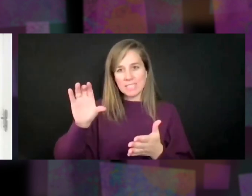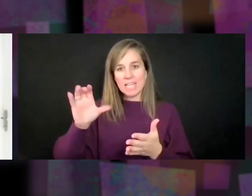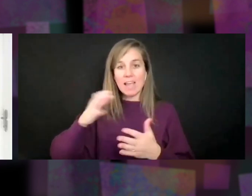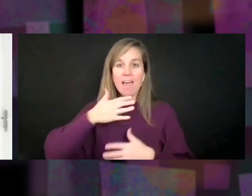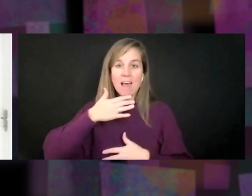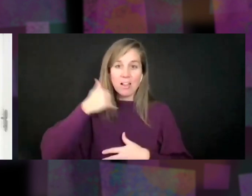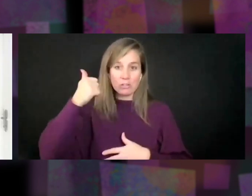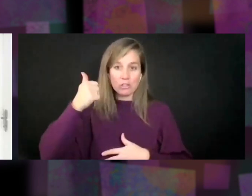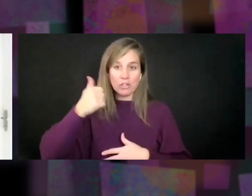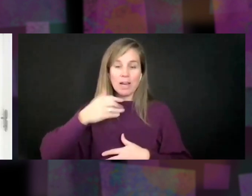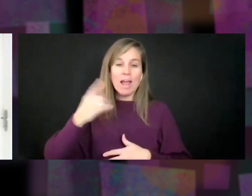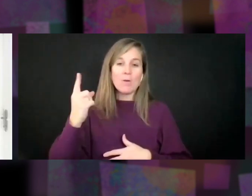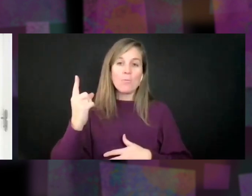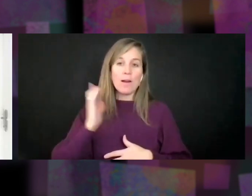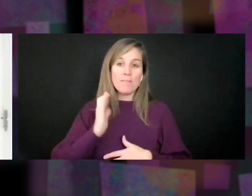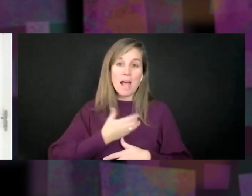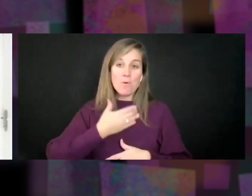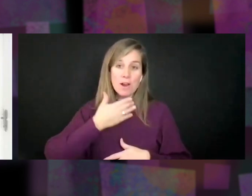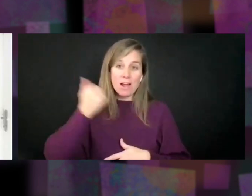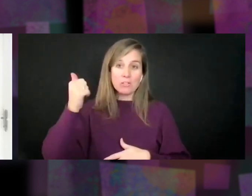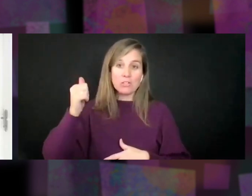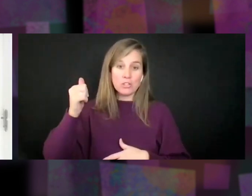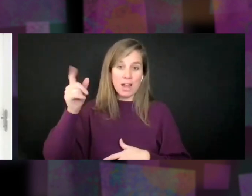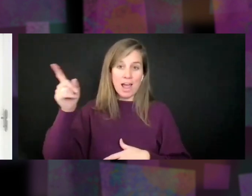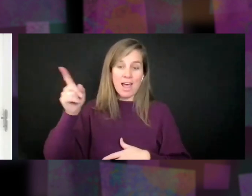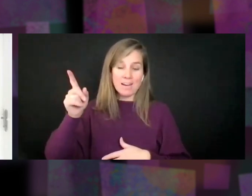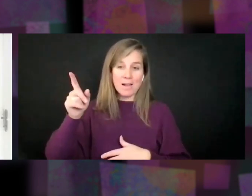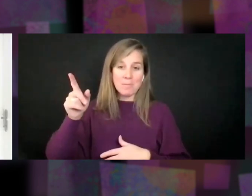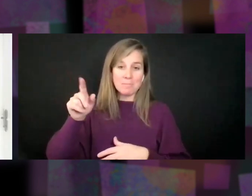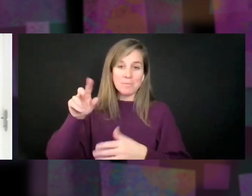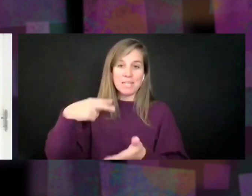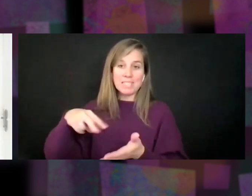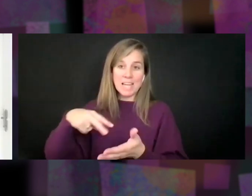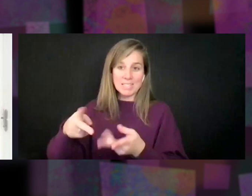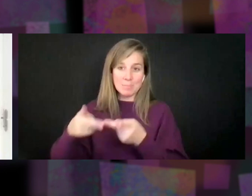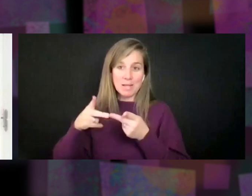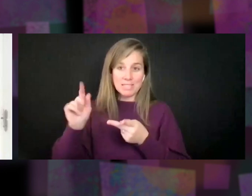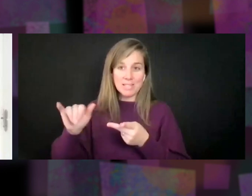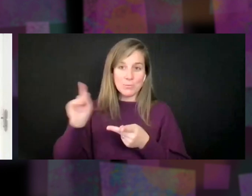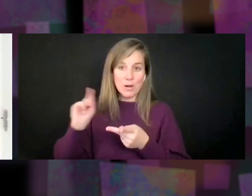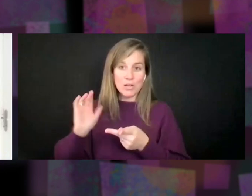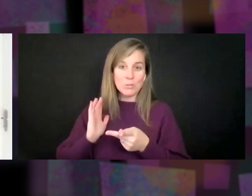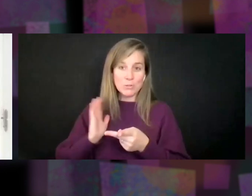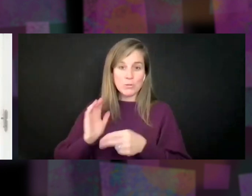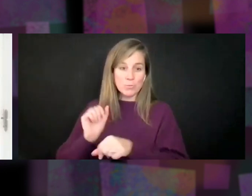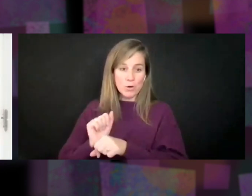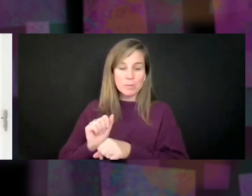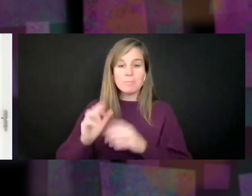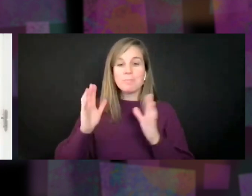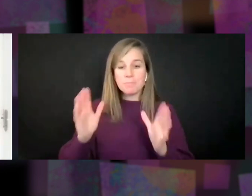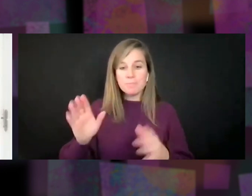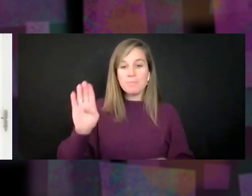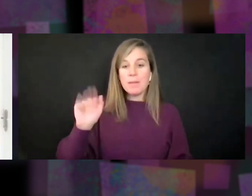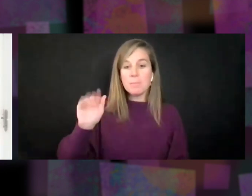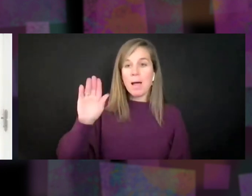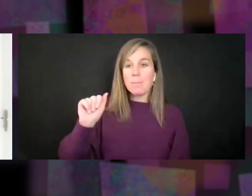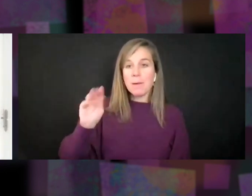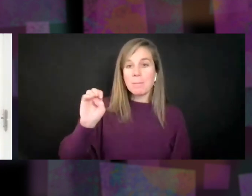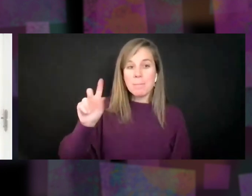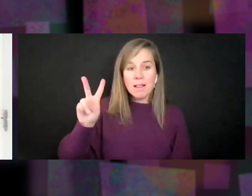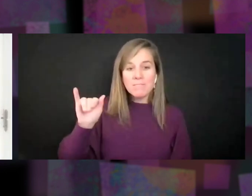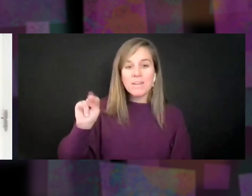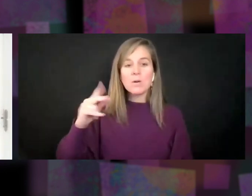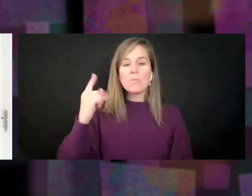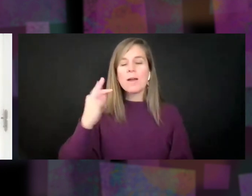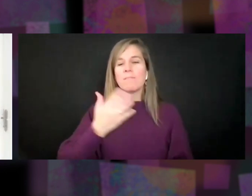Elders at Dance Place, where I used to work. Baba Melvin is one of the most fabulous educators,